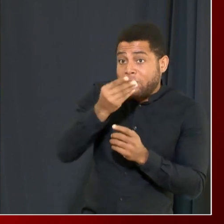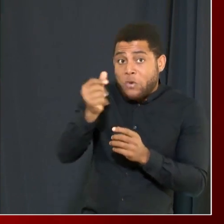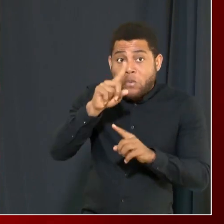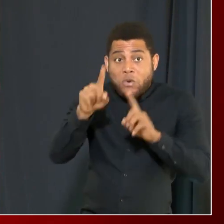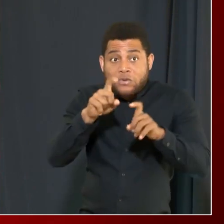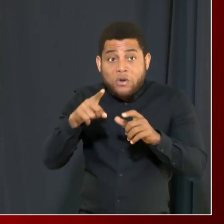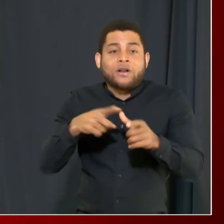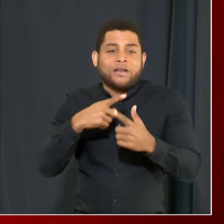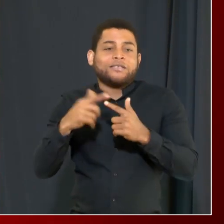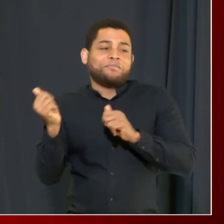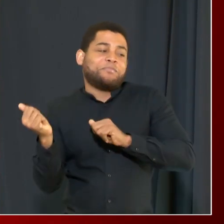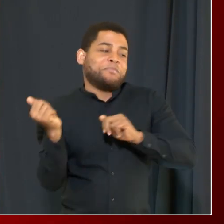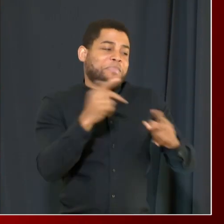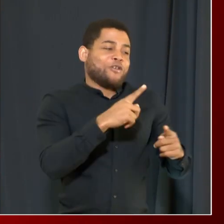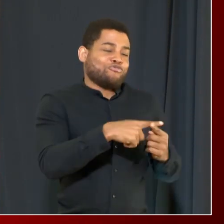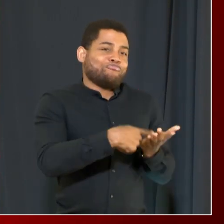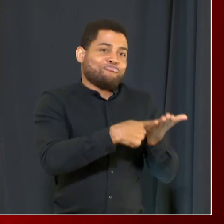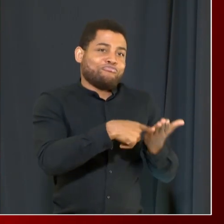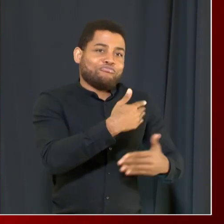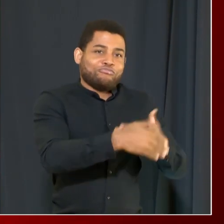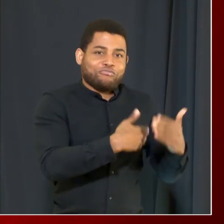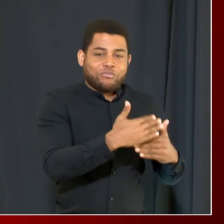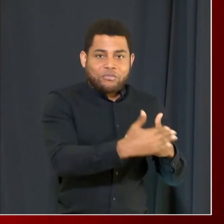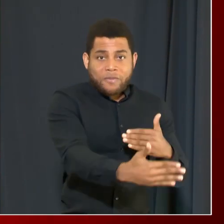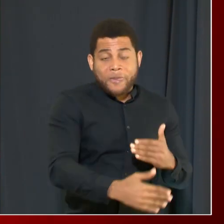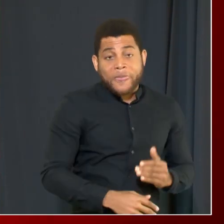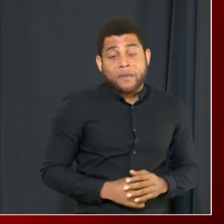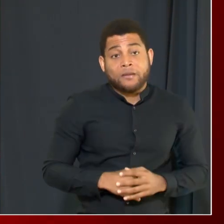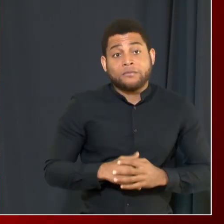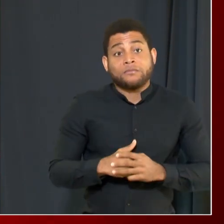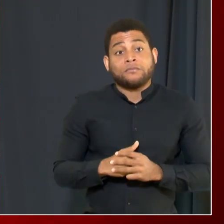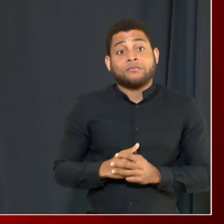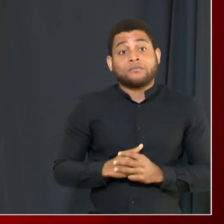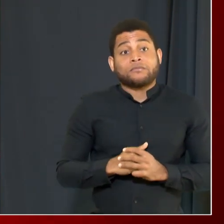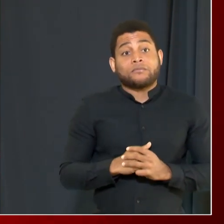get back to the update. Yeah, Mark.